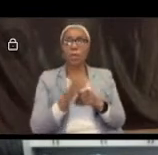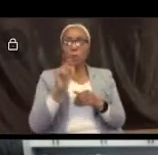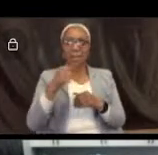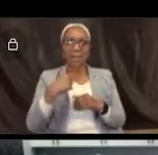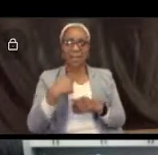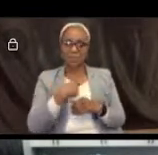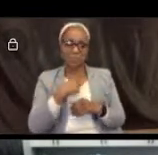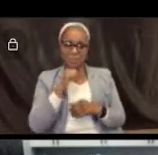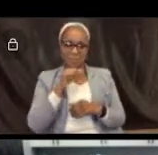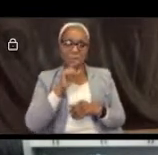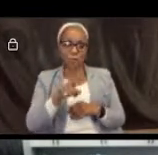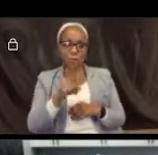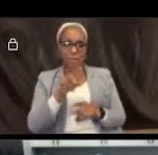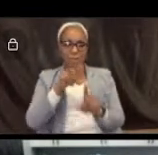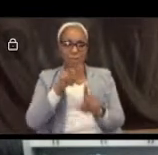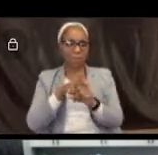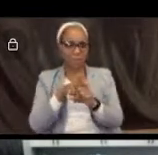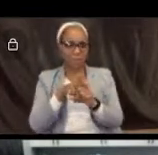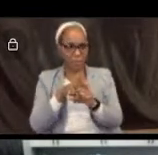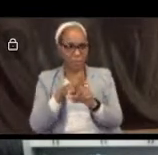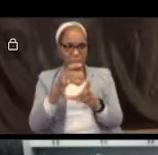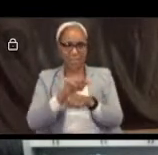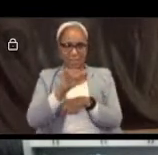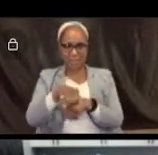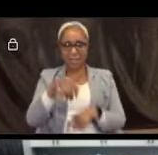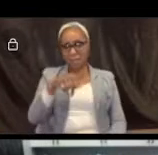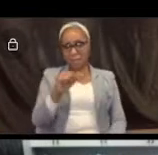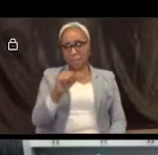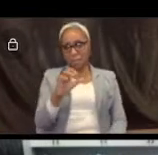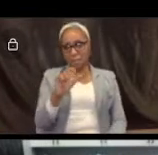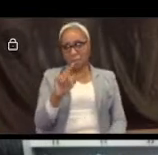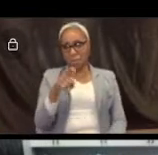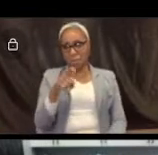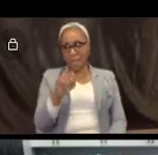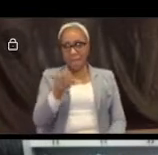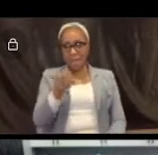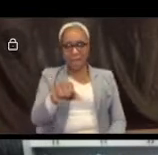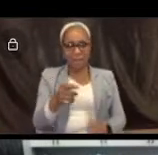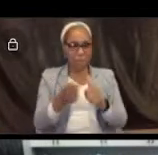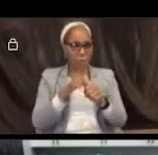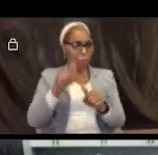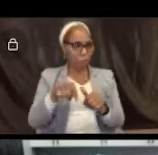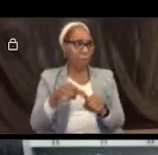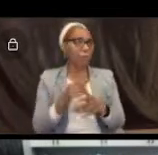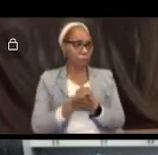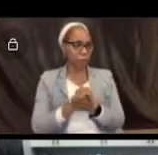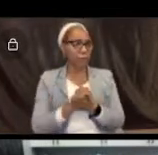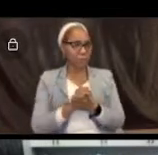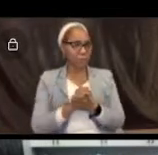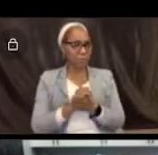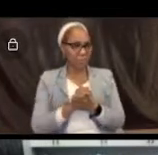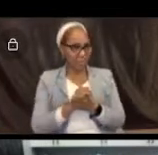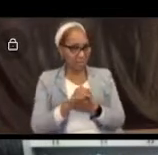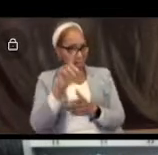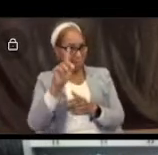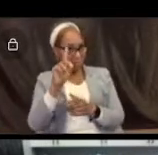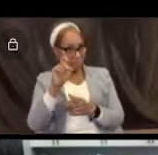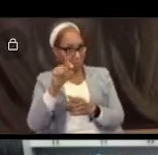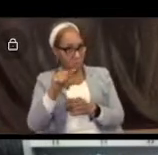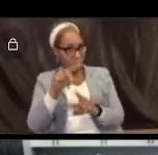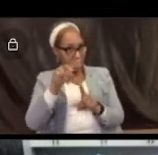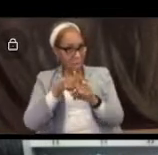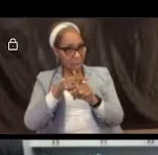sure if the application got this package. So that's the first question I have. Did the applicant